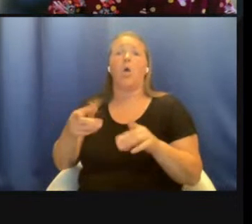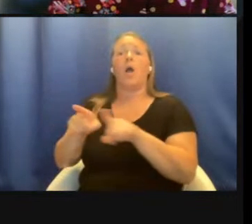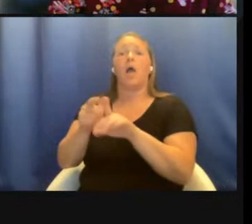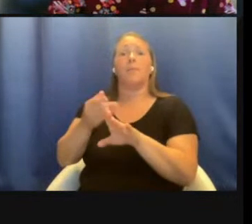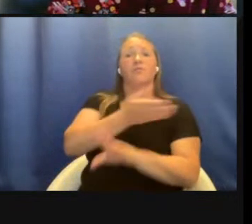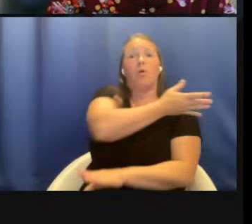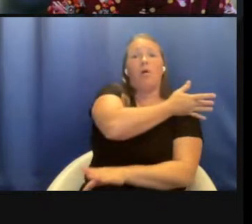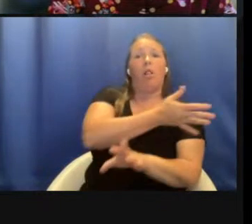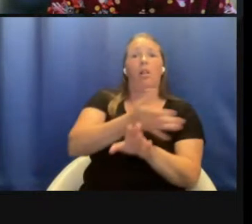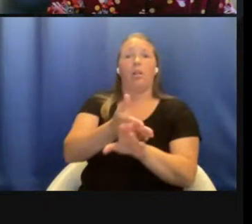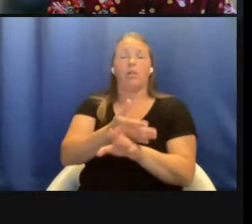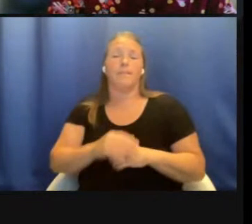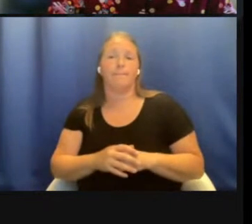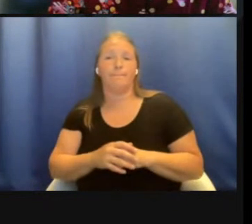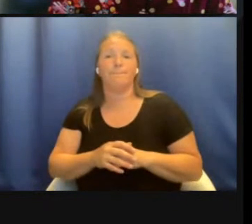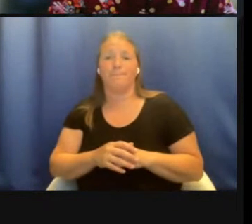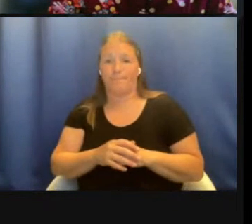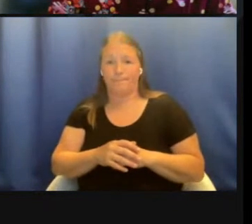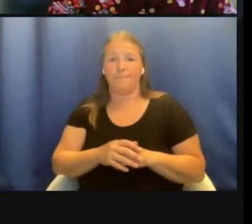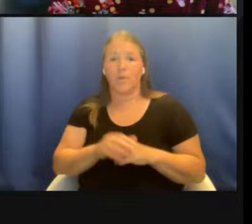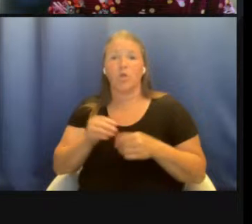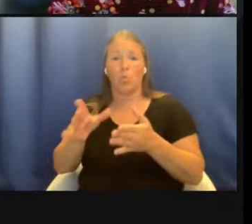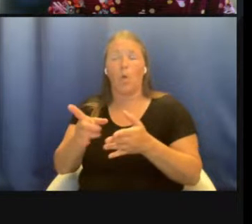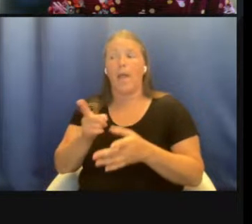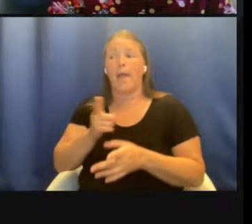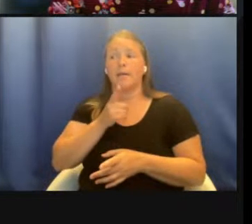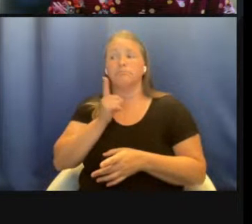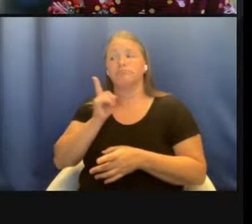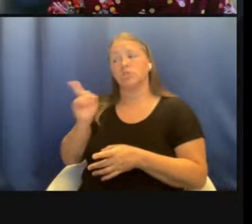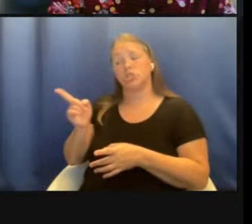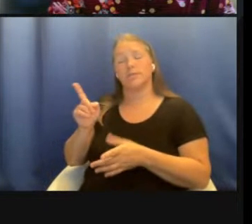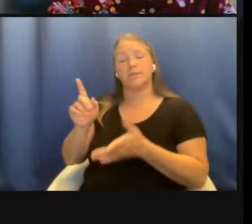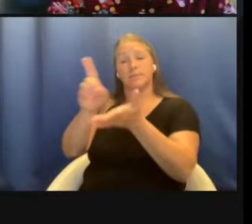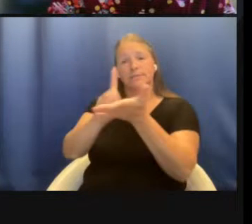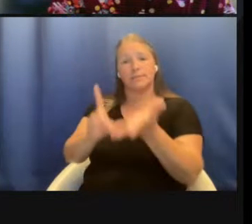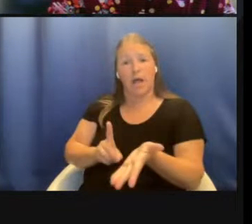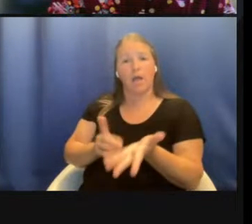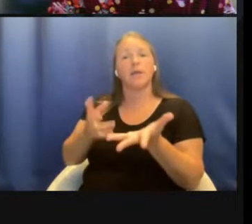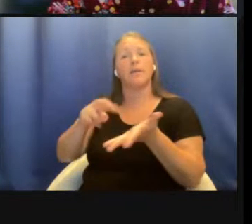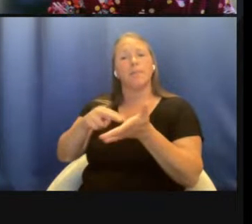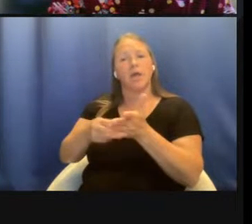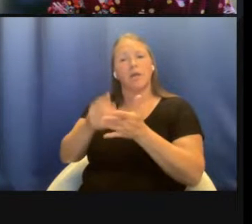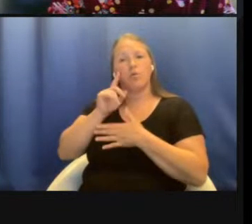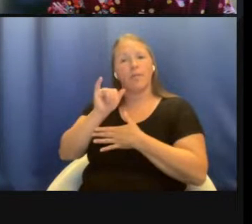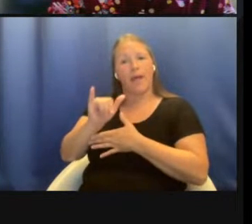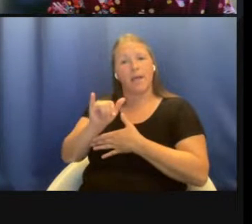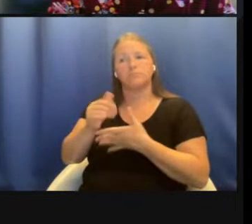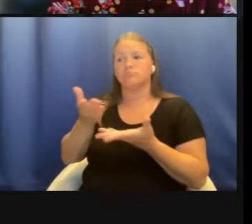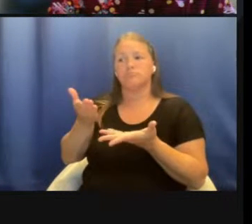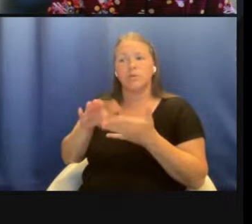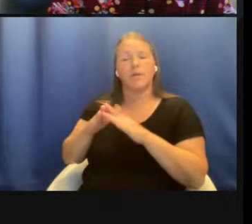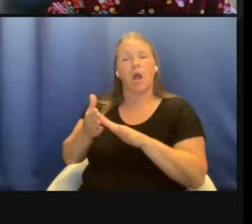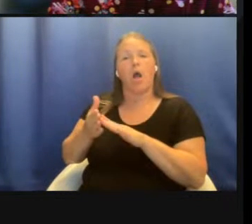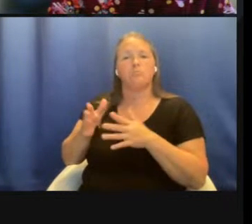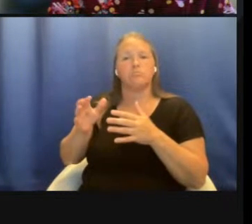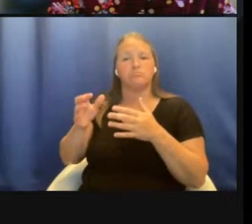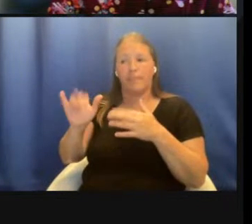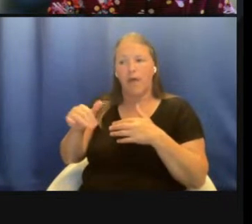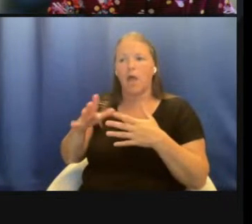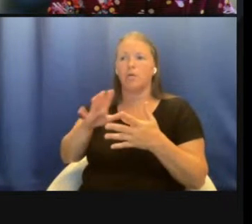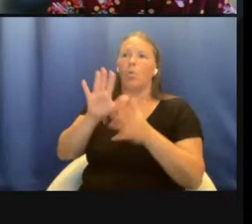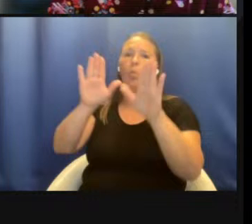had designed and intended it to be just a detail of this wonderful